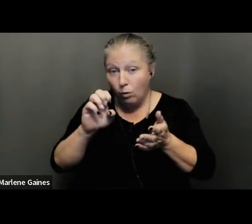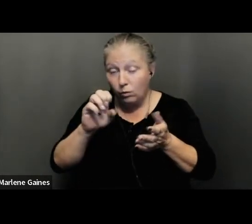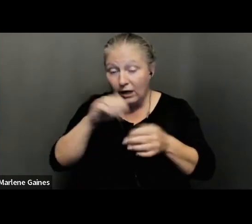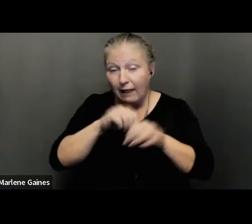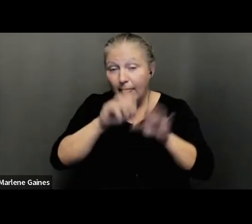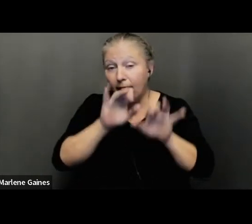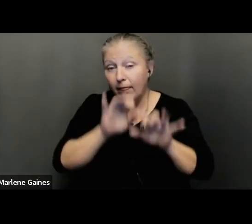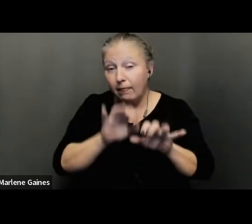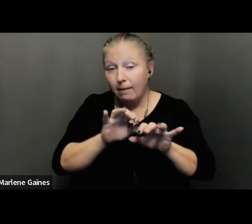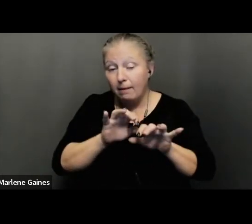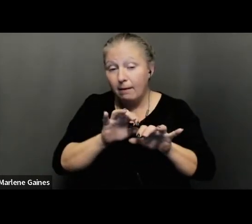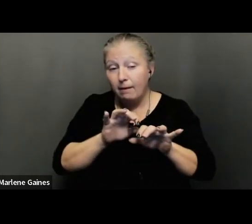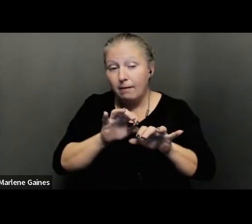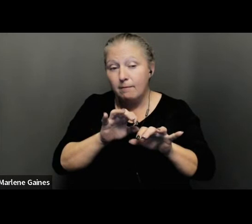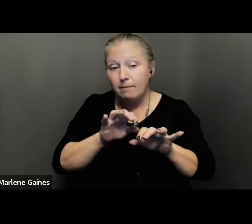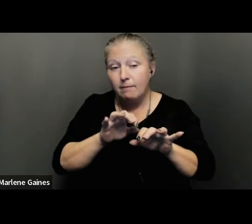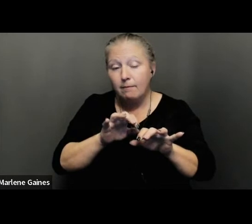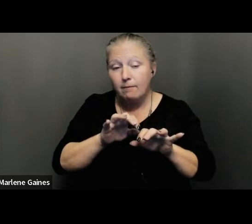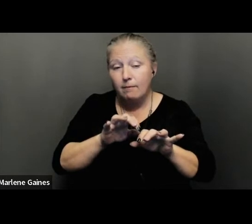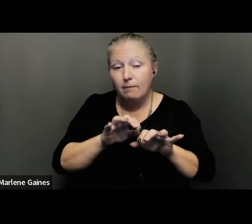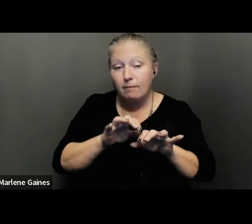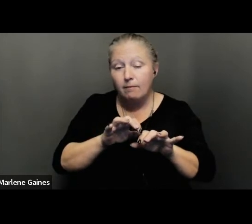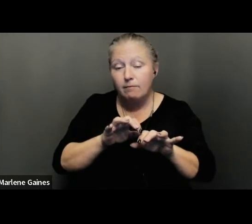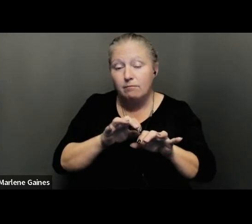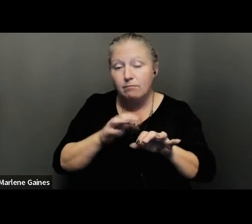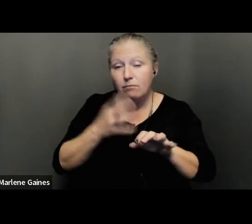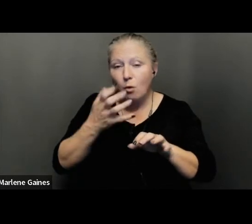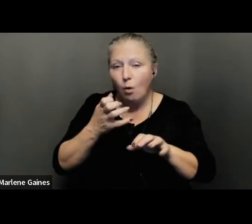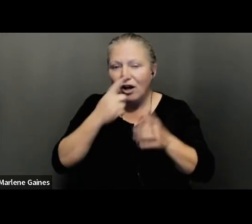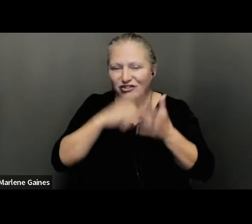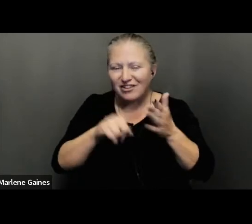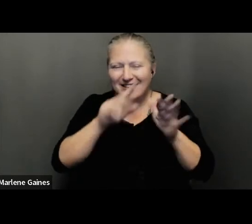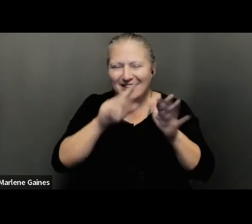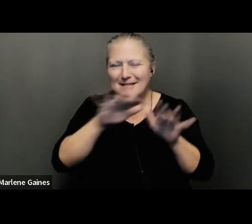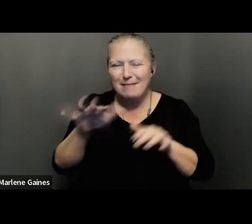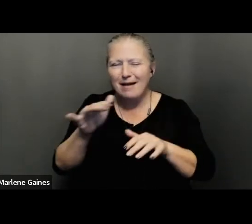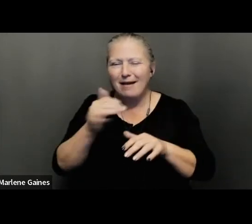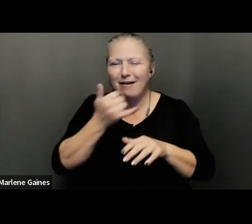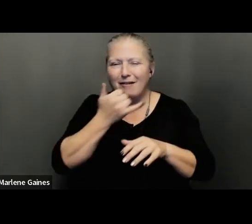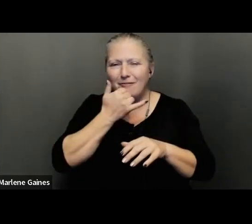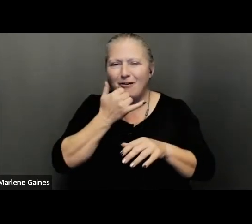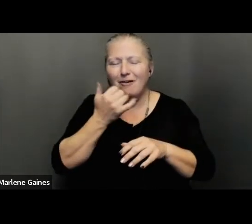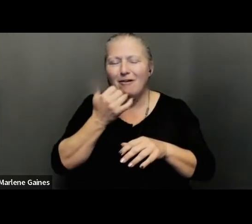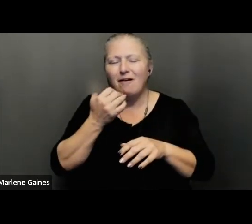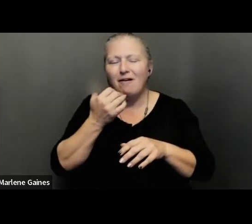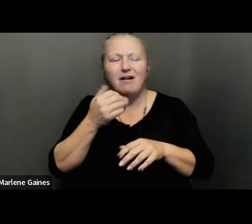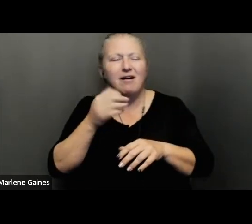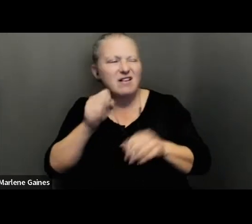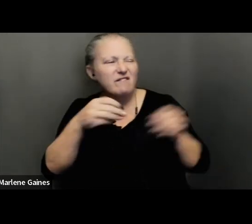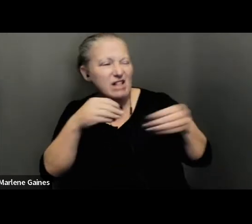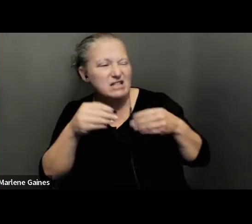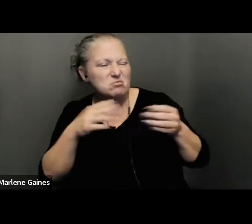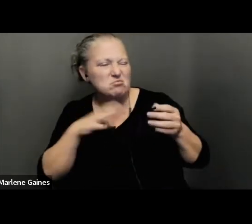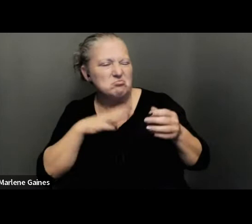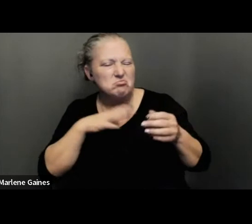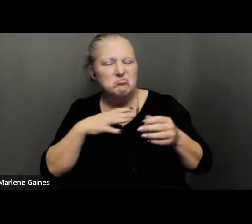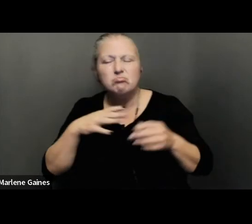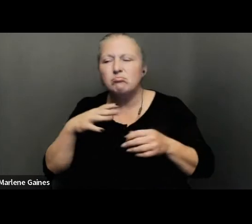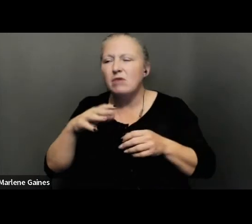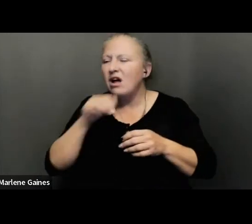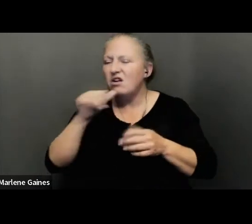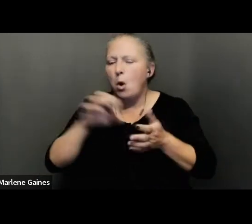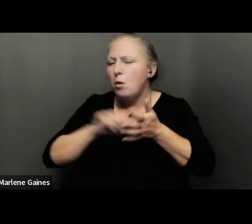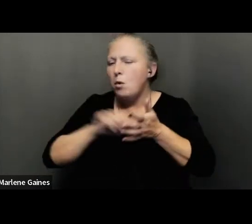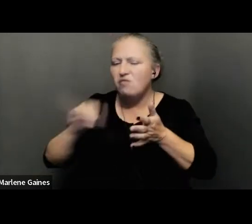minutes that we'd like to get them Yeah. spell checked Yeah, and with flexibility. yeah. Okay. So instead of removing them, we'll